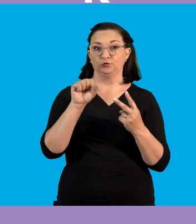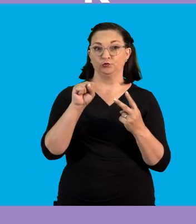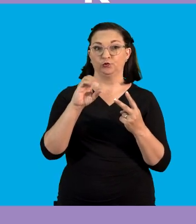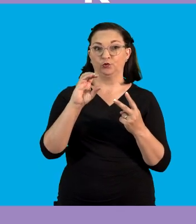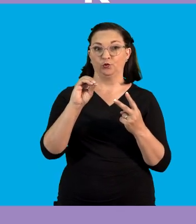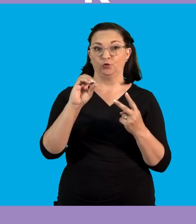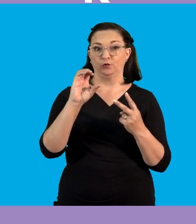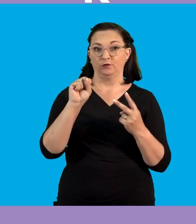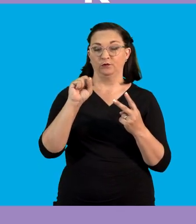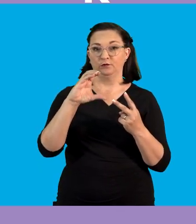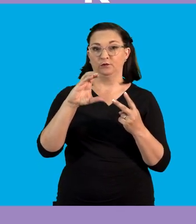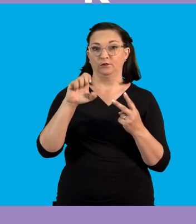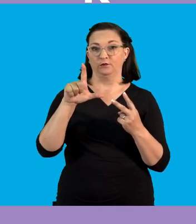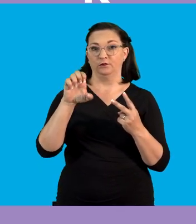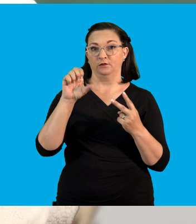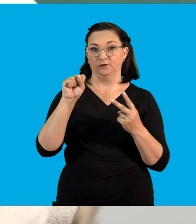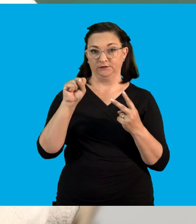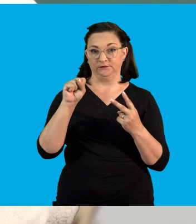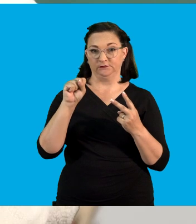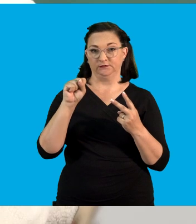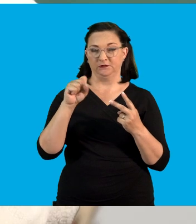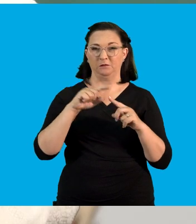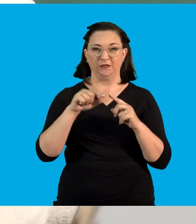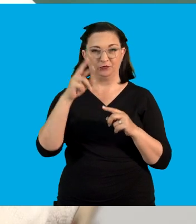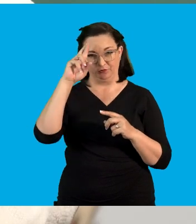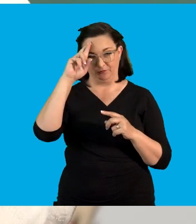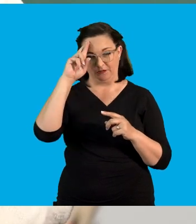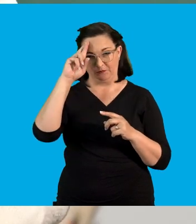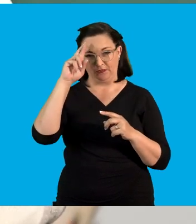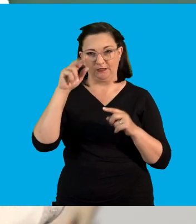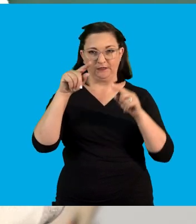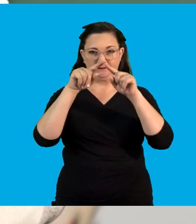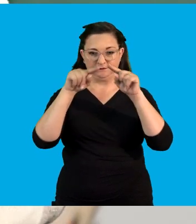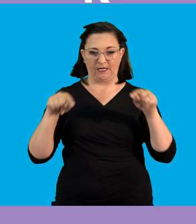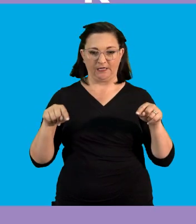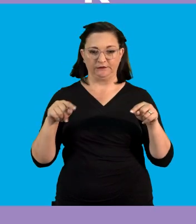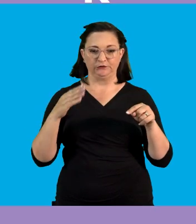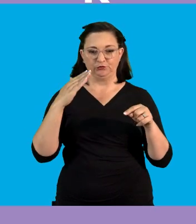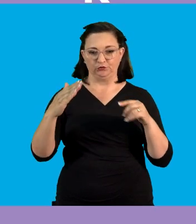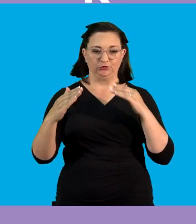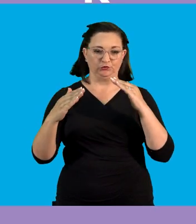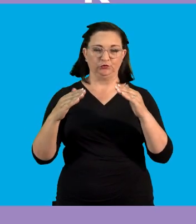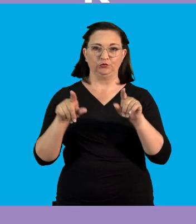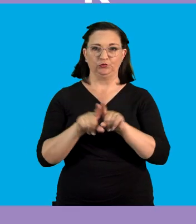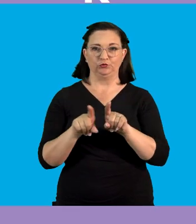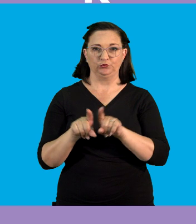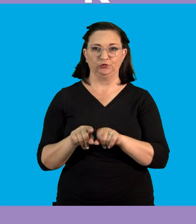why. Remember, an isosceles triangle, we're looking for 2 equal sides. There is an equal side